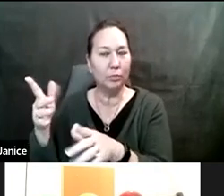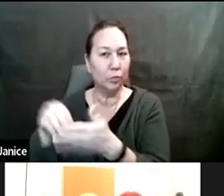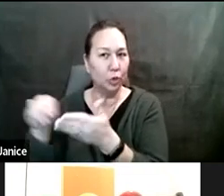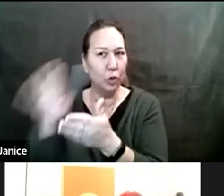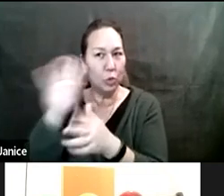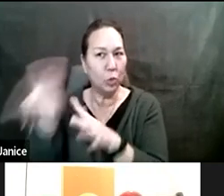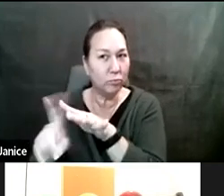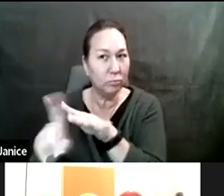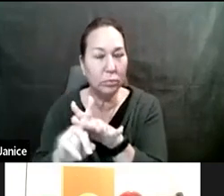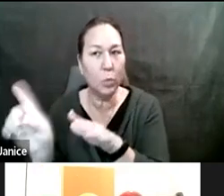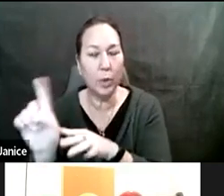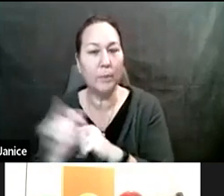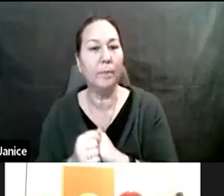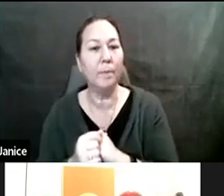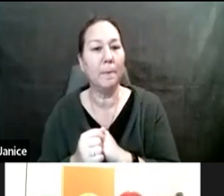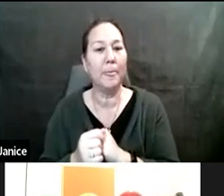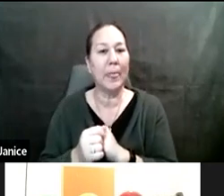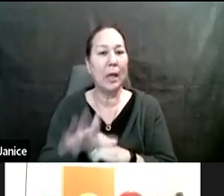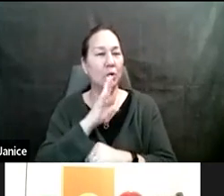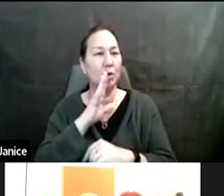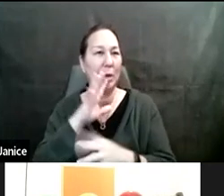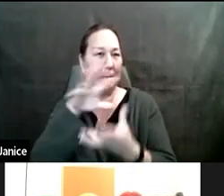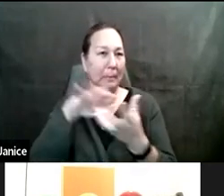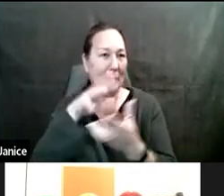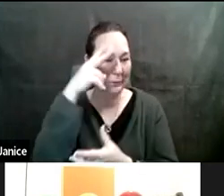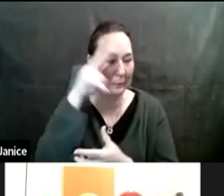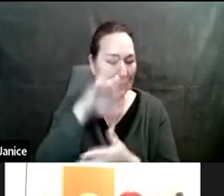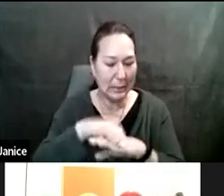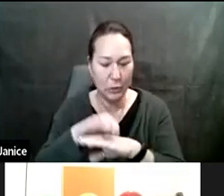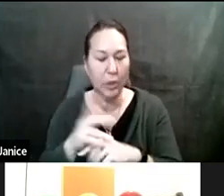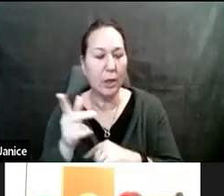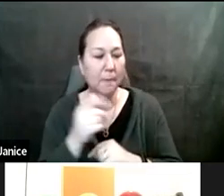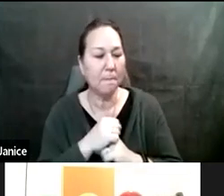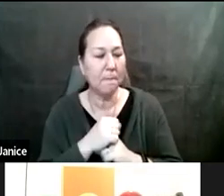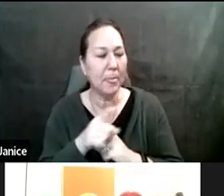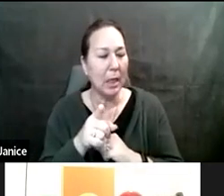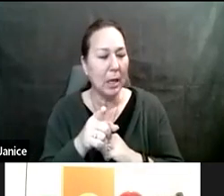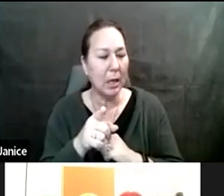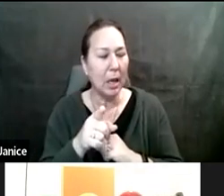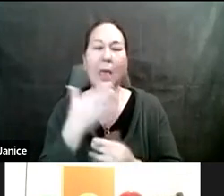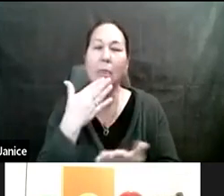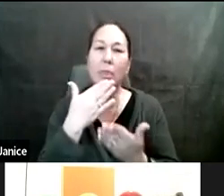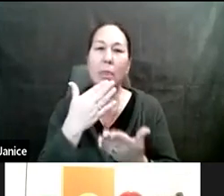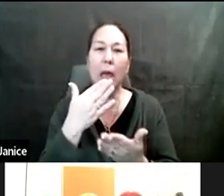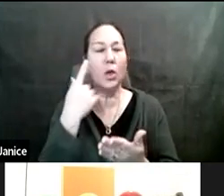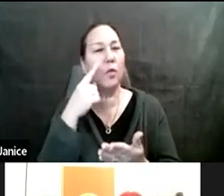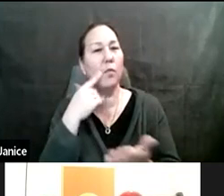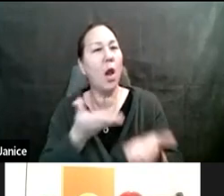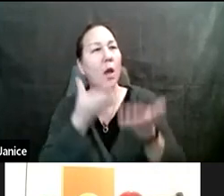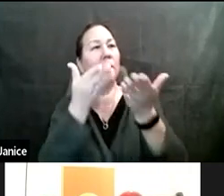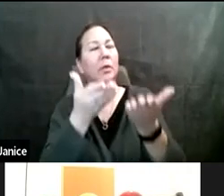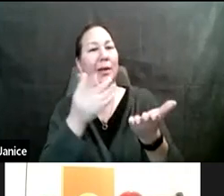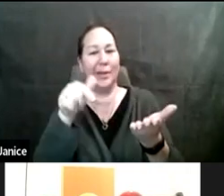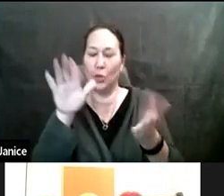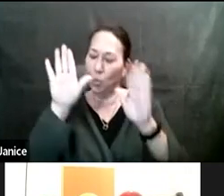for those wonderful comments and um for uplifting you know the efforts of this incredible team and under the